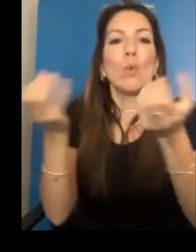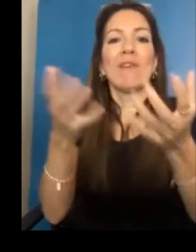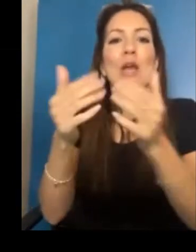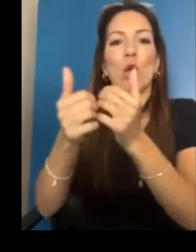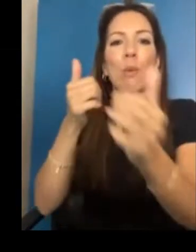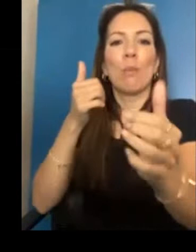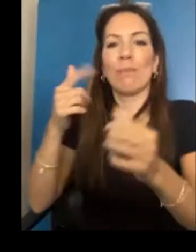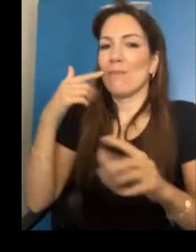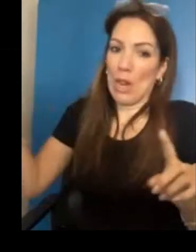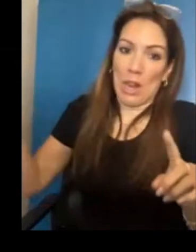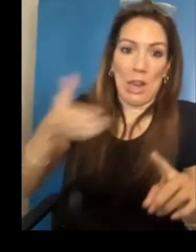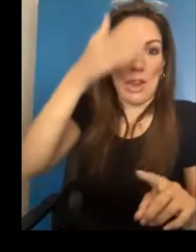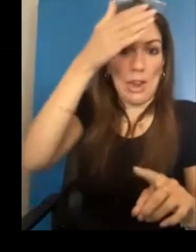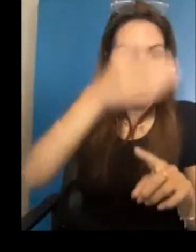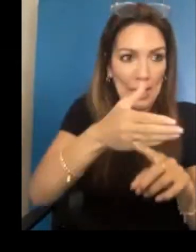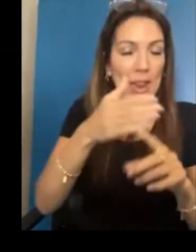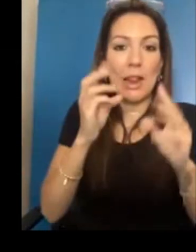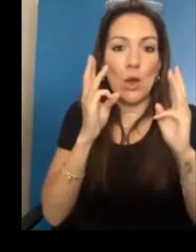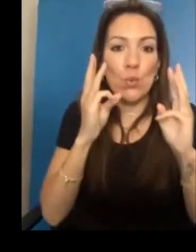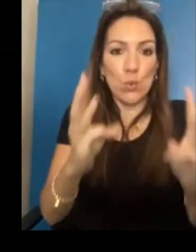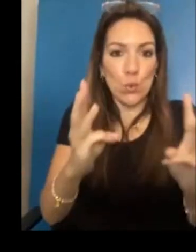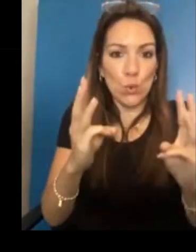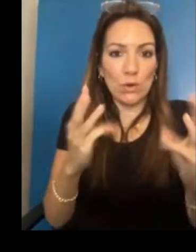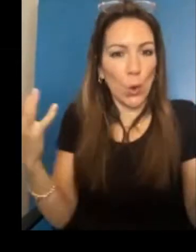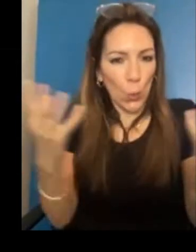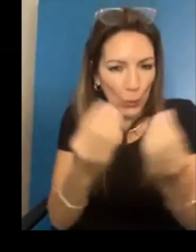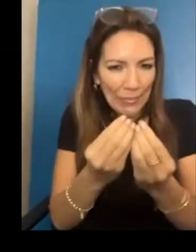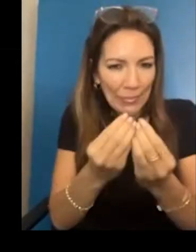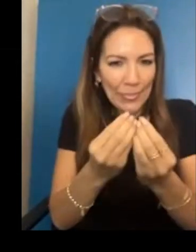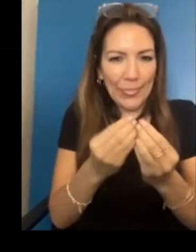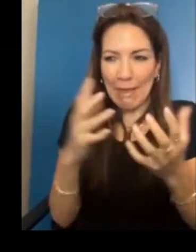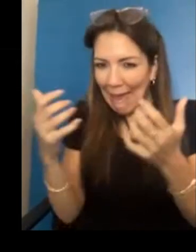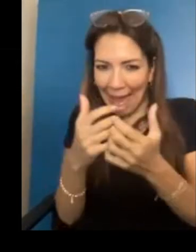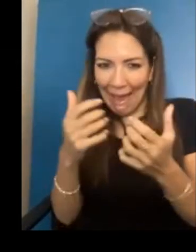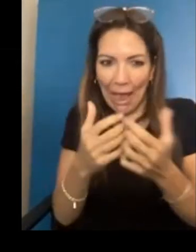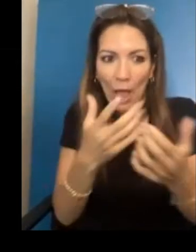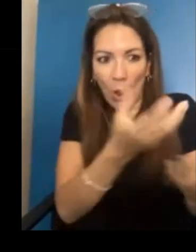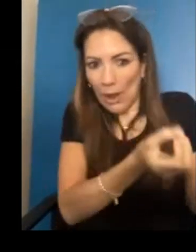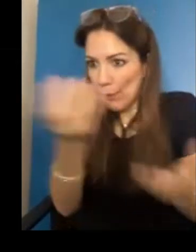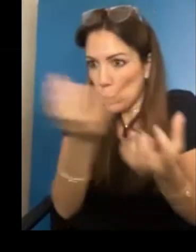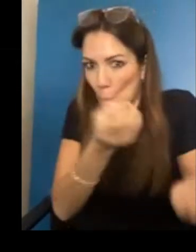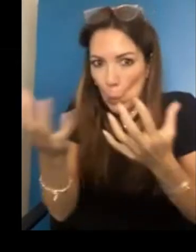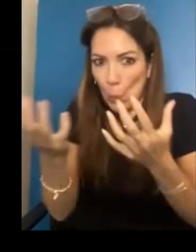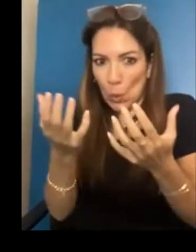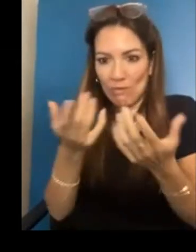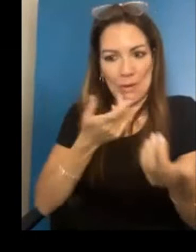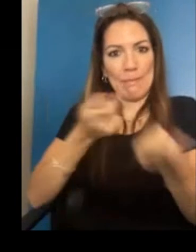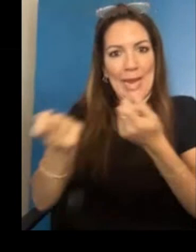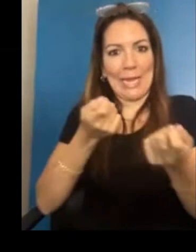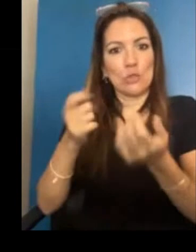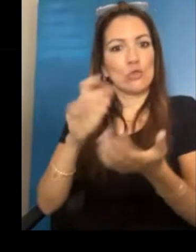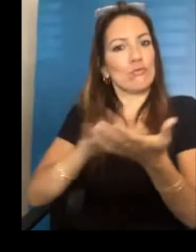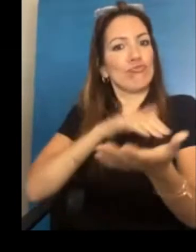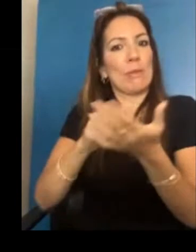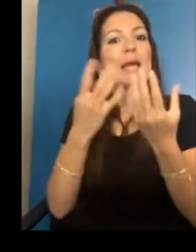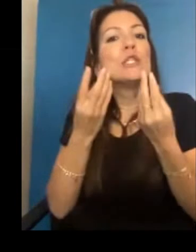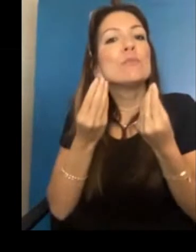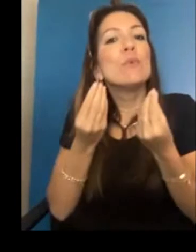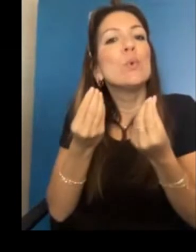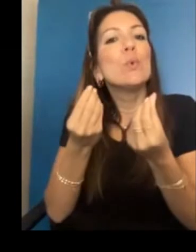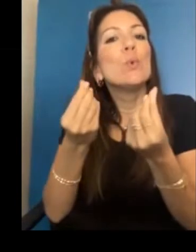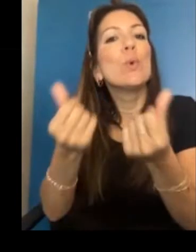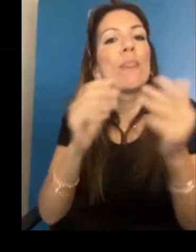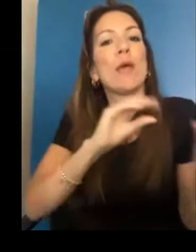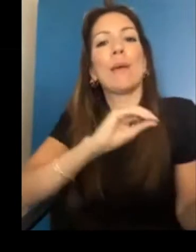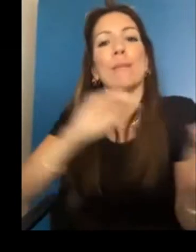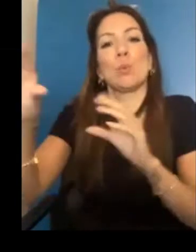and going onto the wards, and we're working with the staff now to think how best to go about managing the move process to make